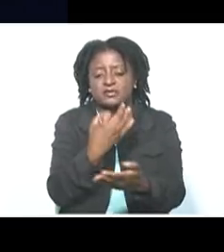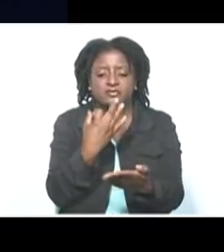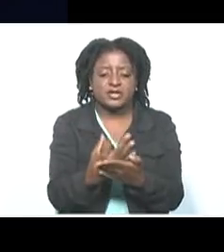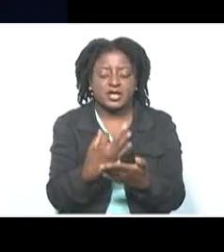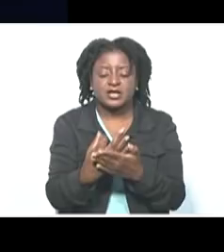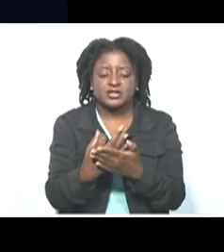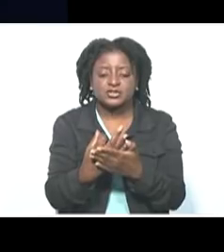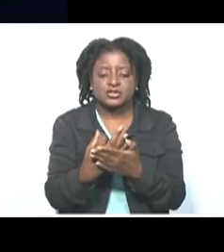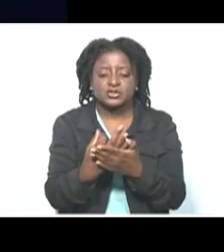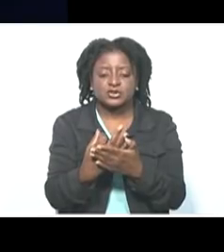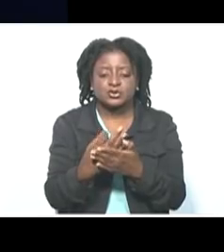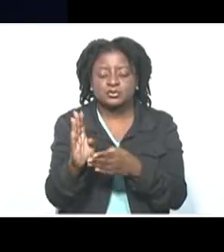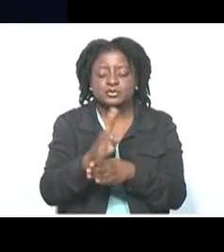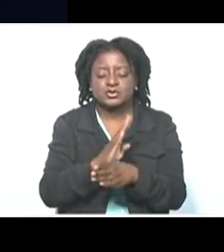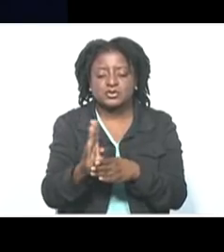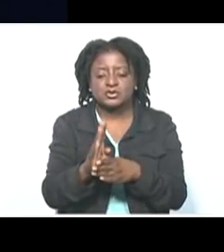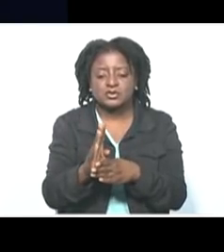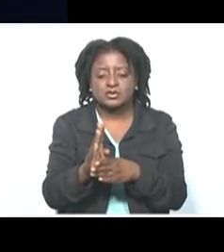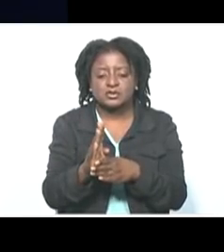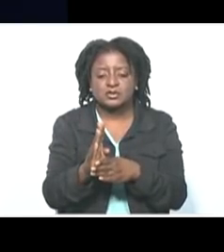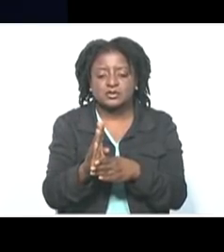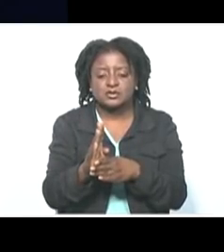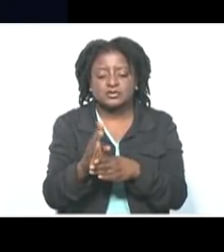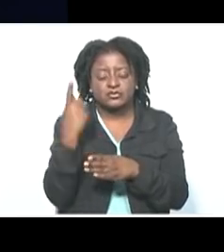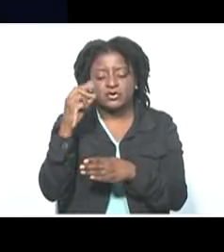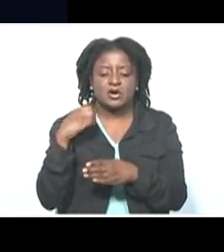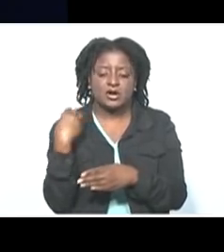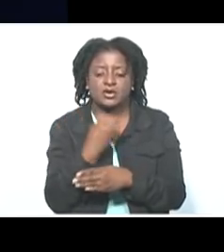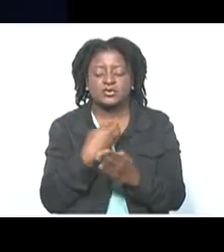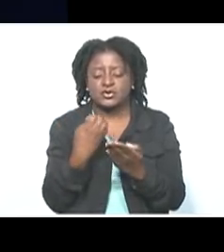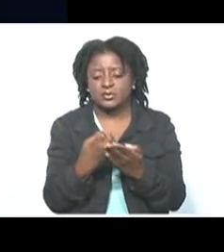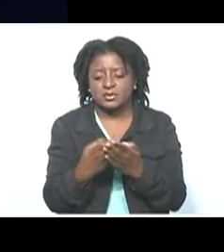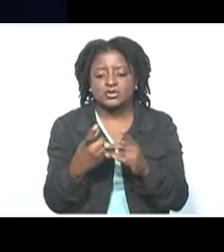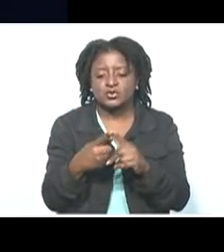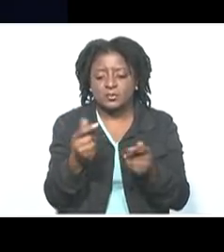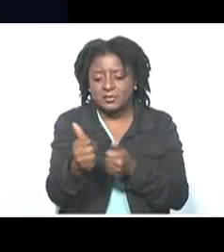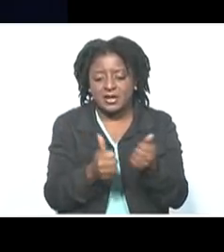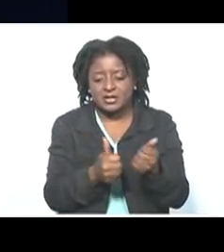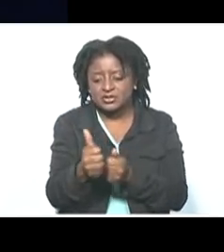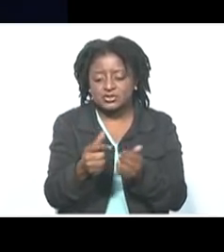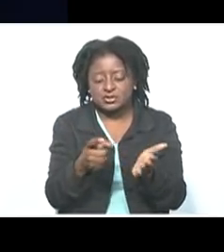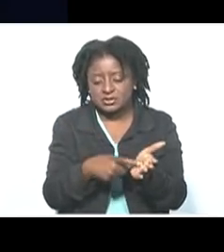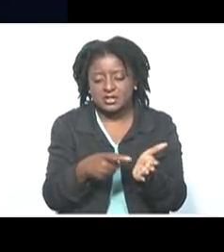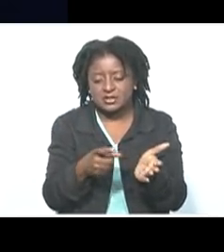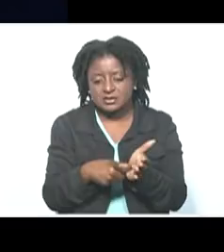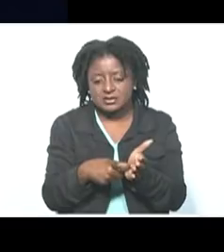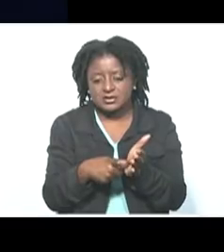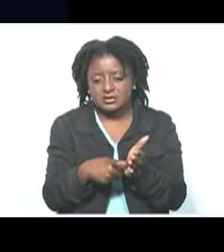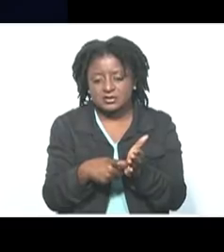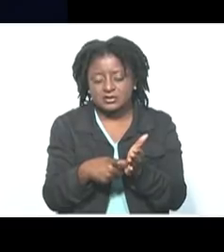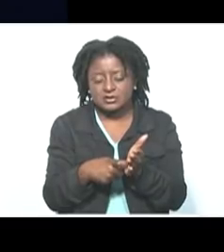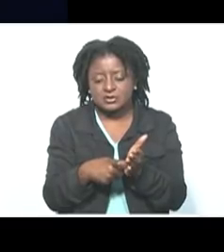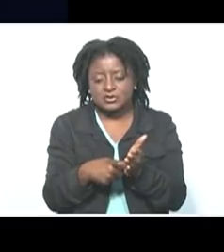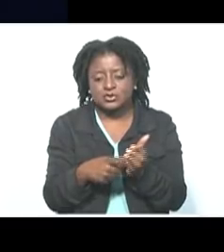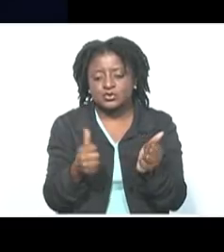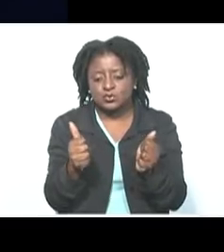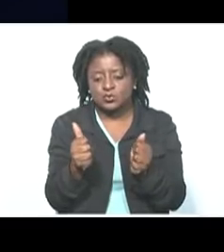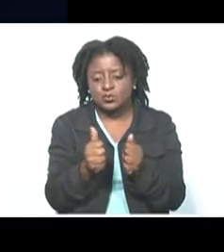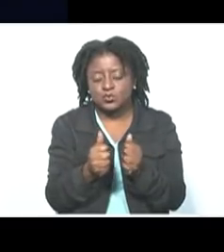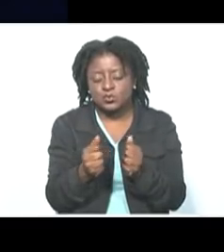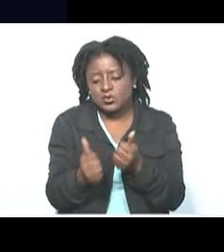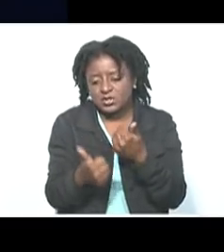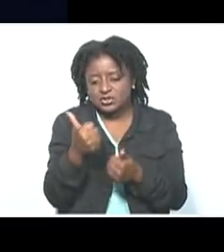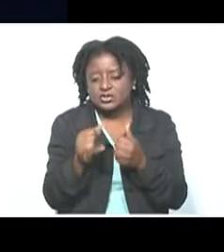proportion to our economies, to manage indebtedness, which crowds out critical public